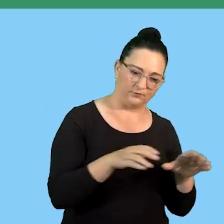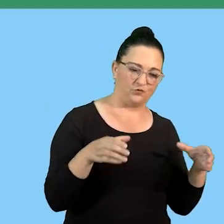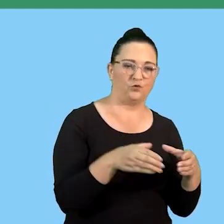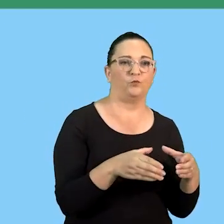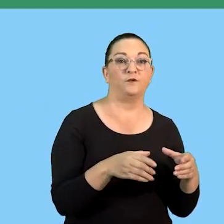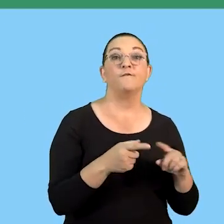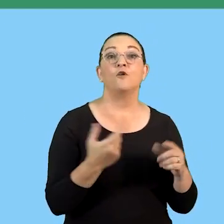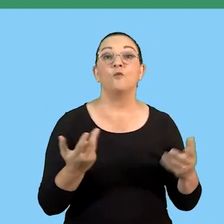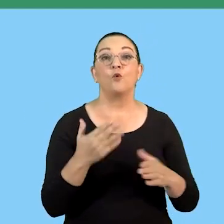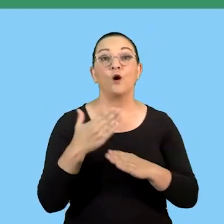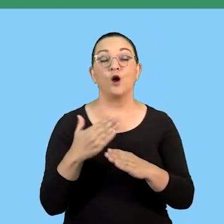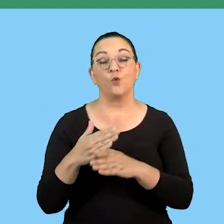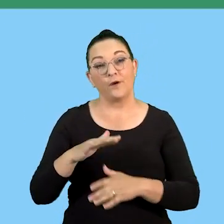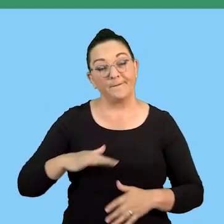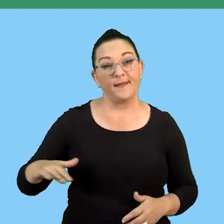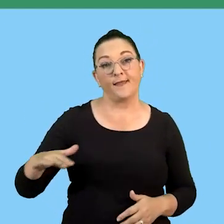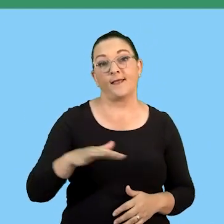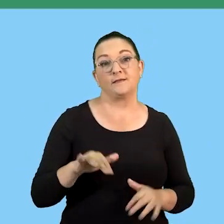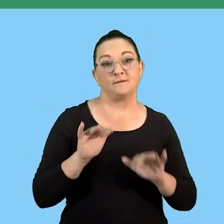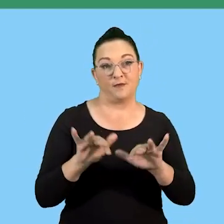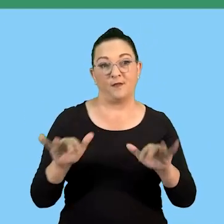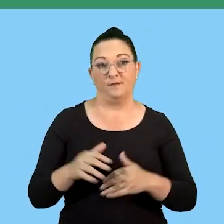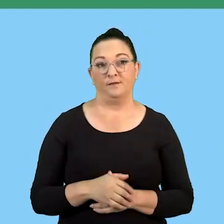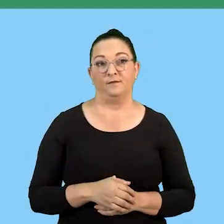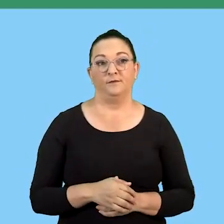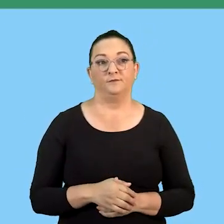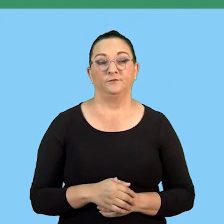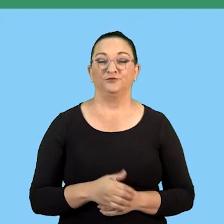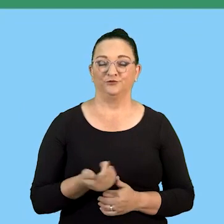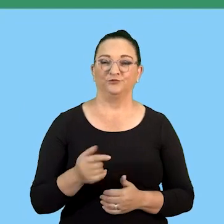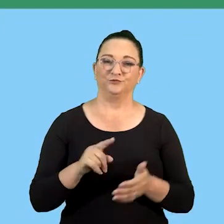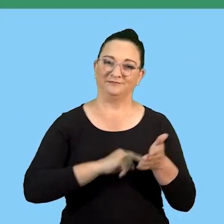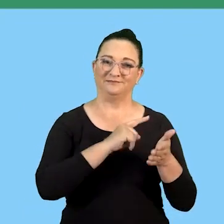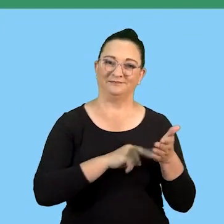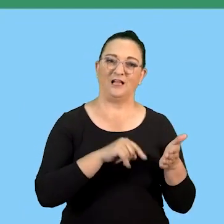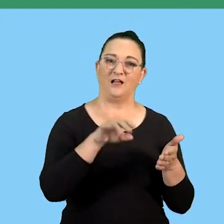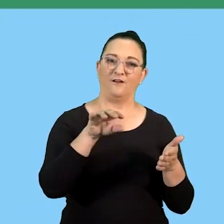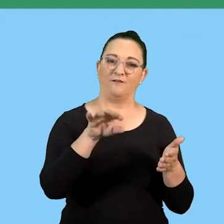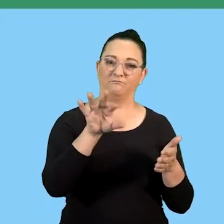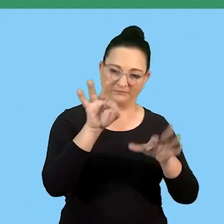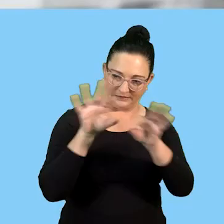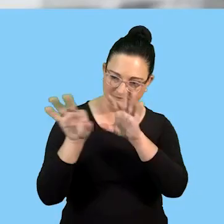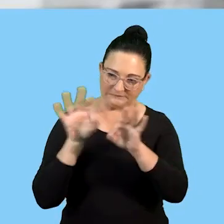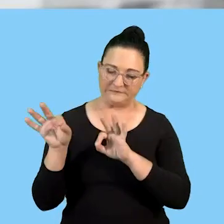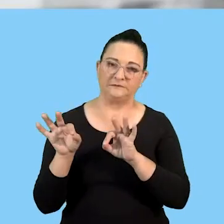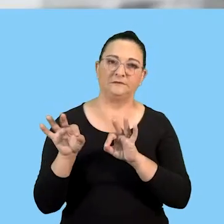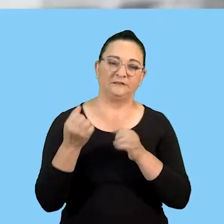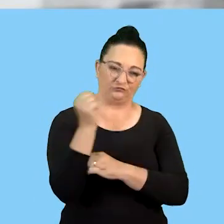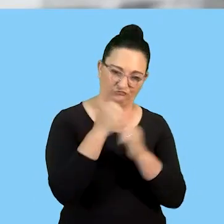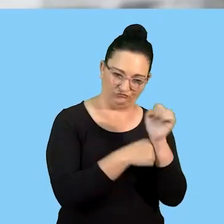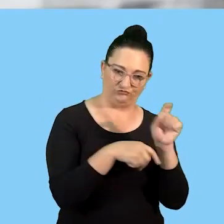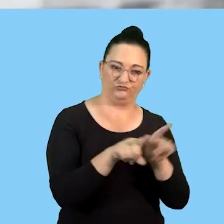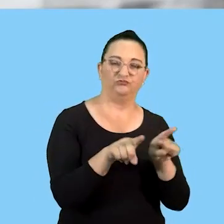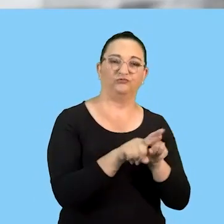of employees, and it's an elected organization. So a forum, it's like sort of a structure. A workplace forum is an